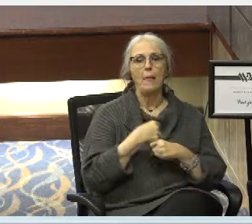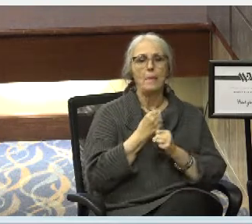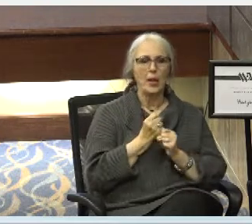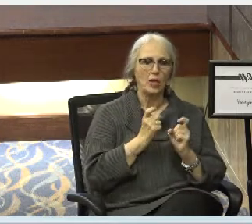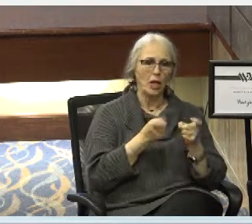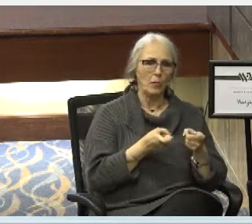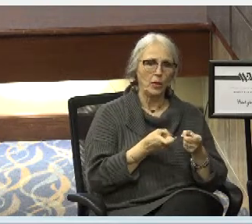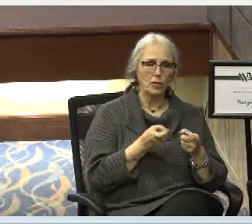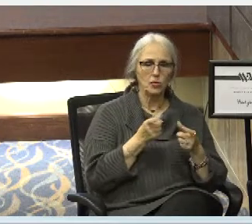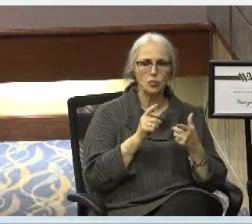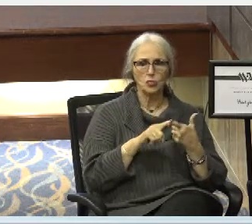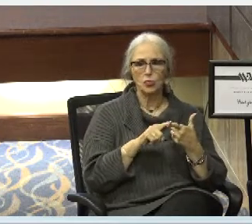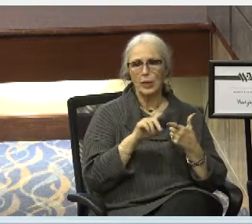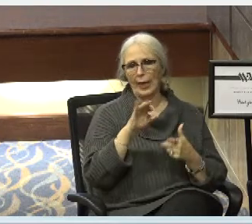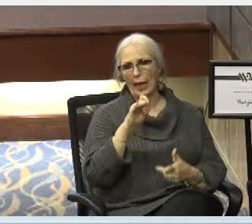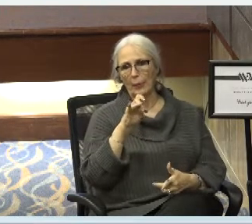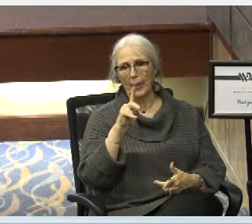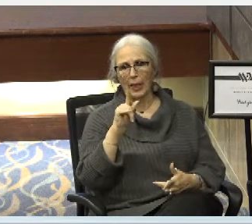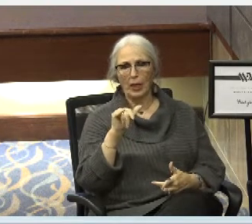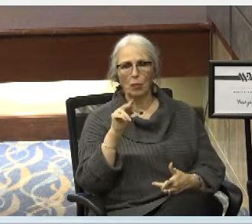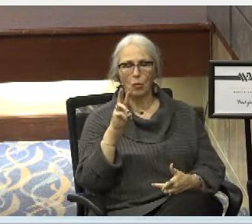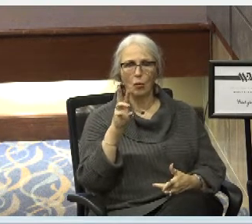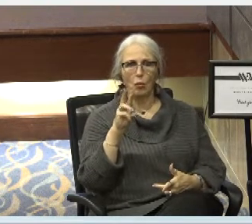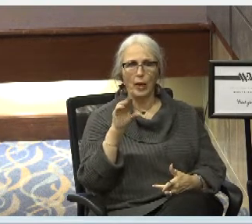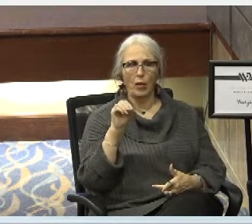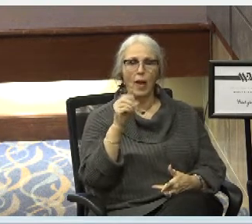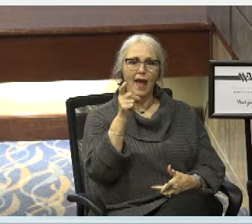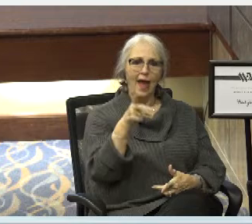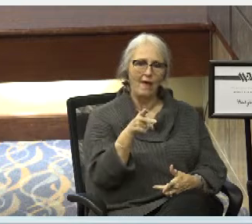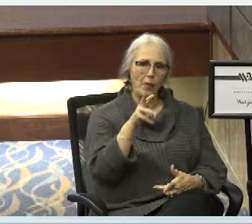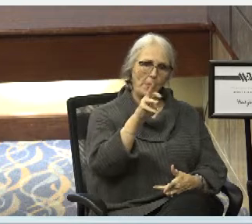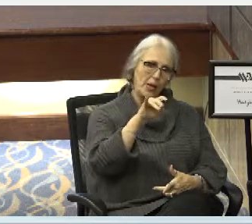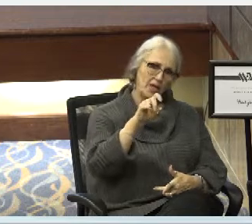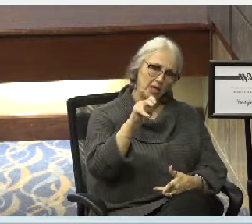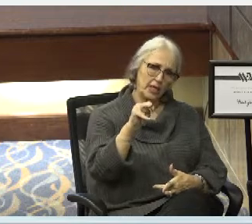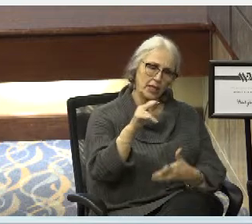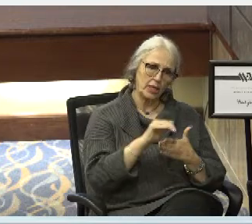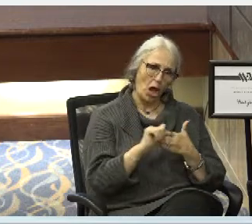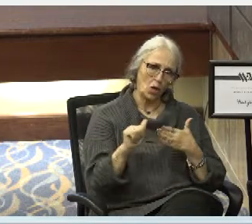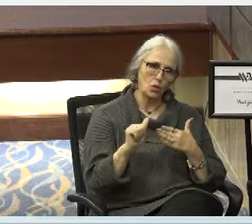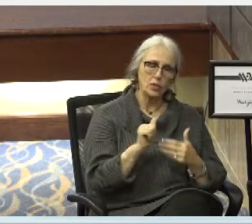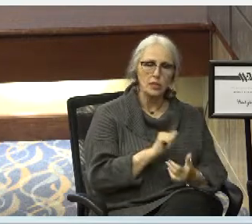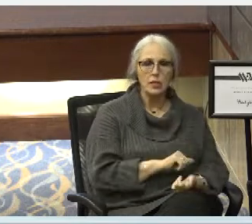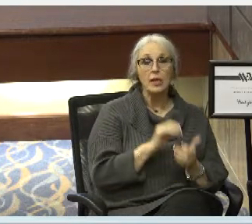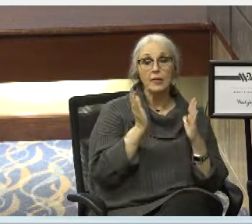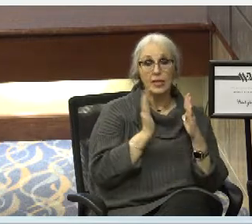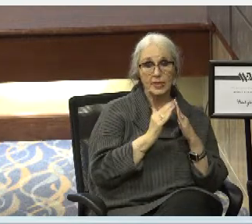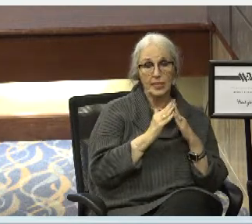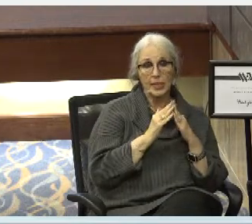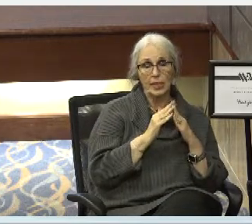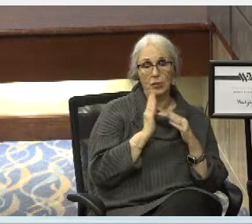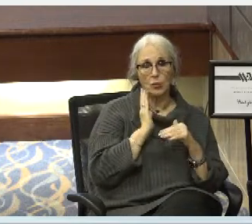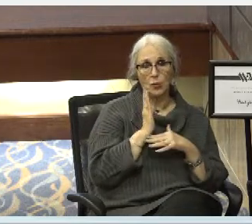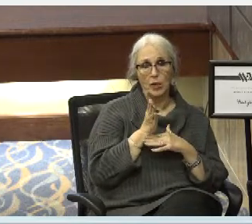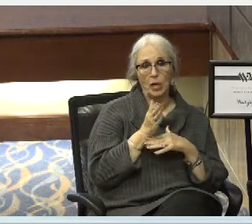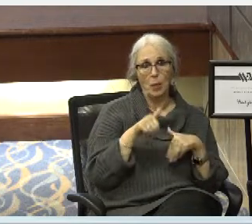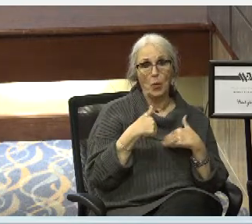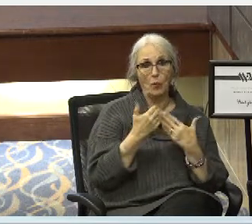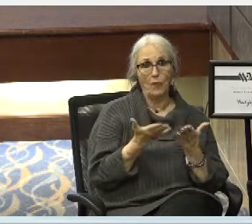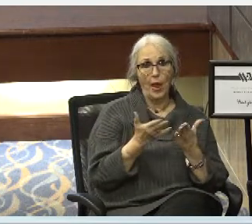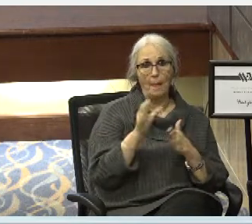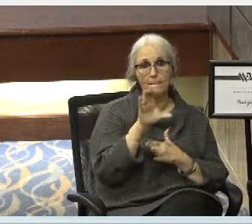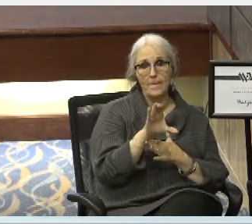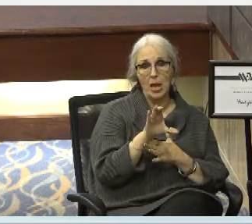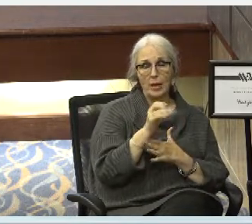STEAM Academy in East Waco of $500,000. From the city side of things, the city will provide Baylor